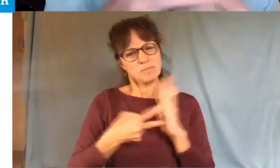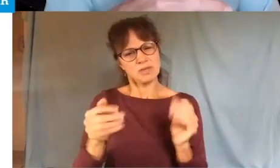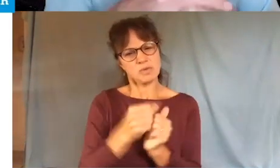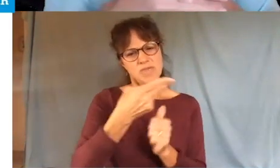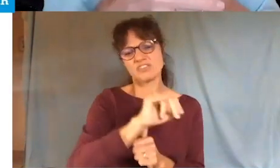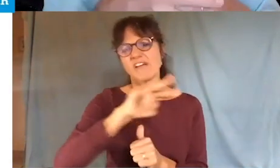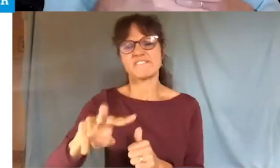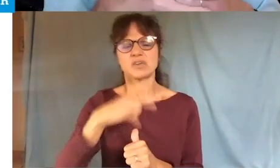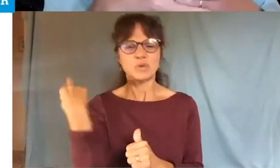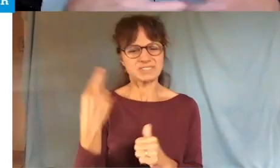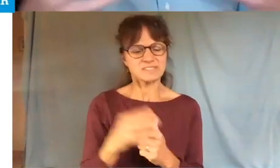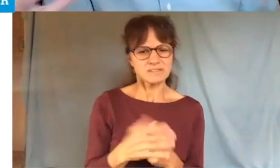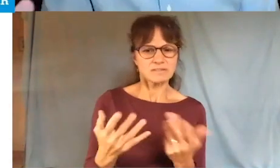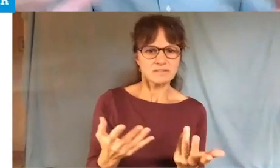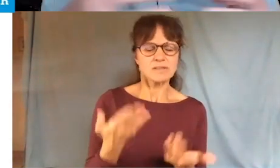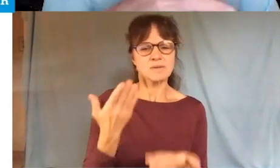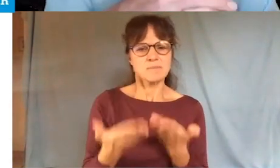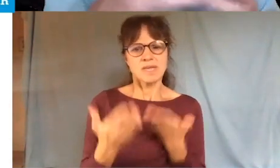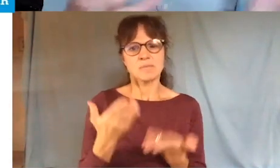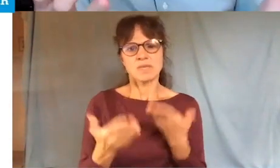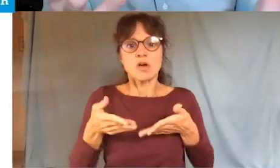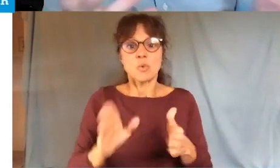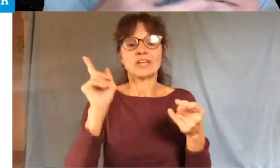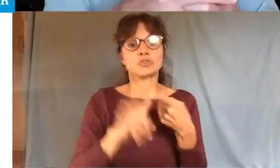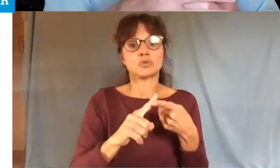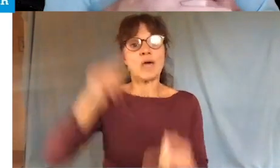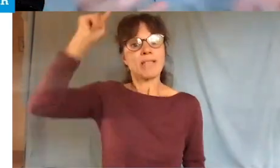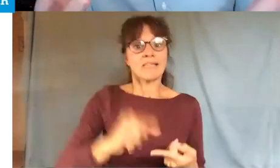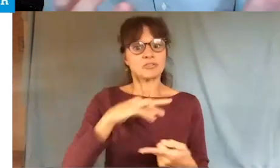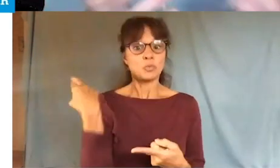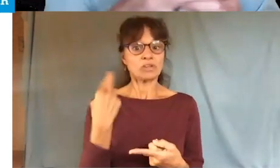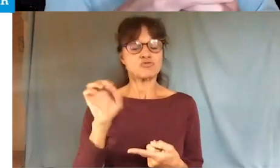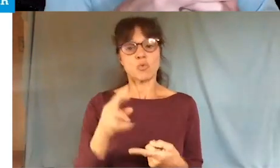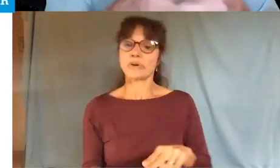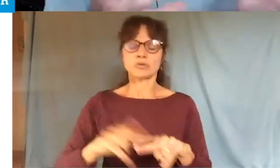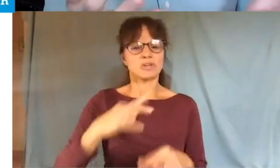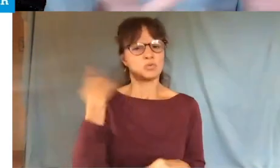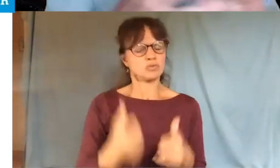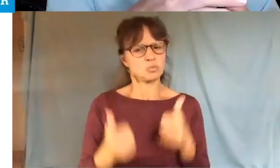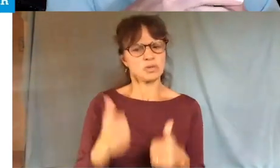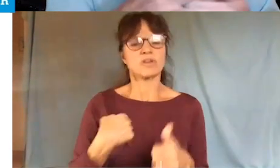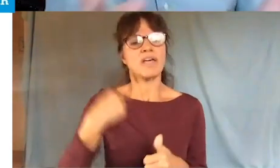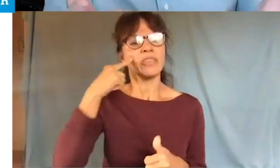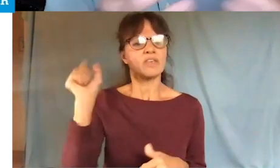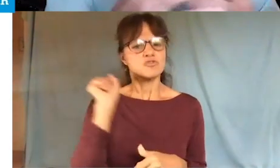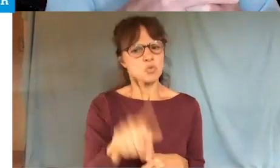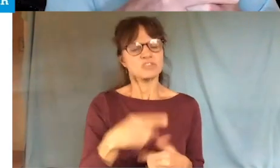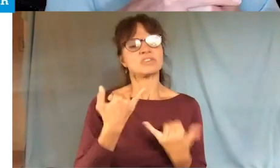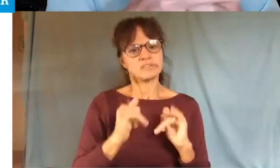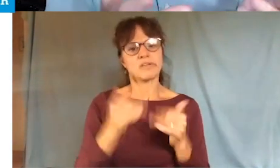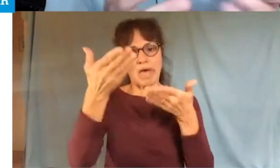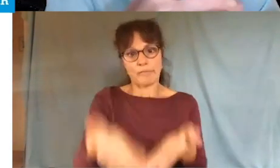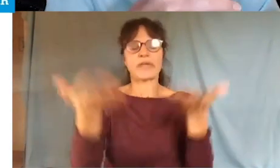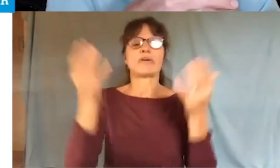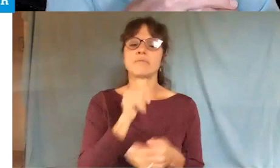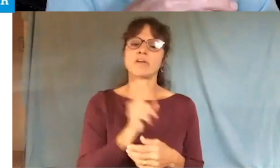HIV risk? Is this perhaps a way to lessen that risk or to increase the risk? And I think the question is still there, something